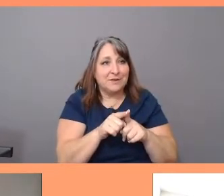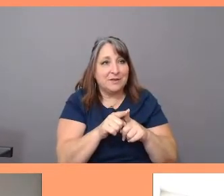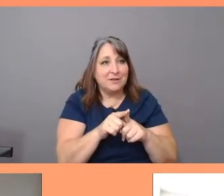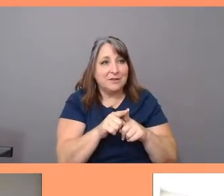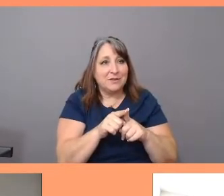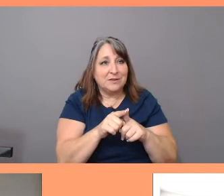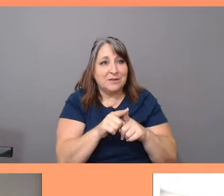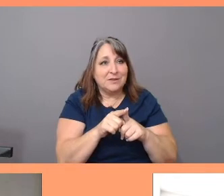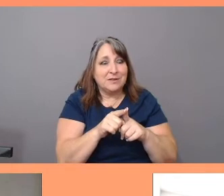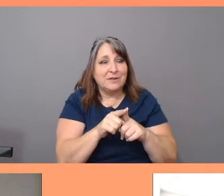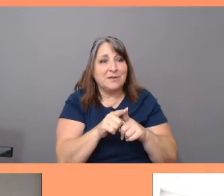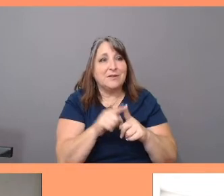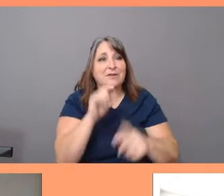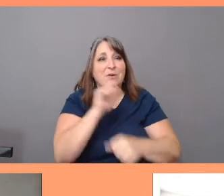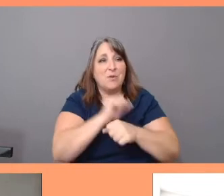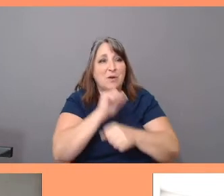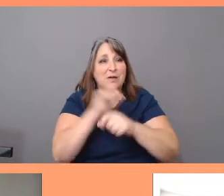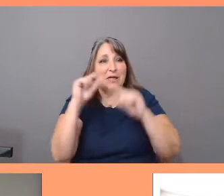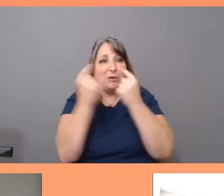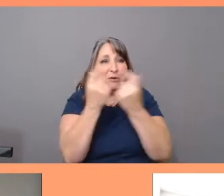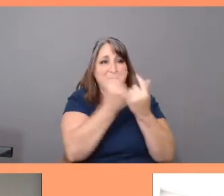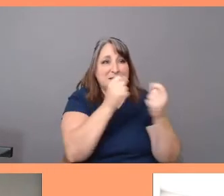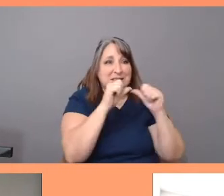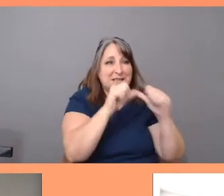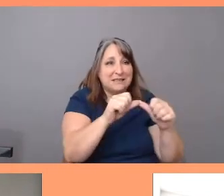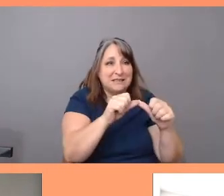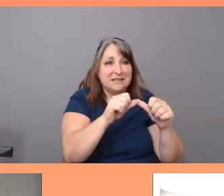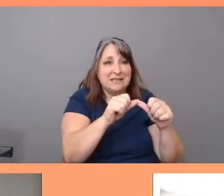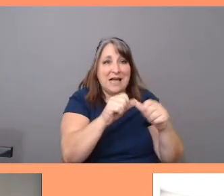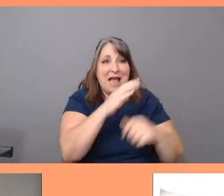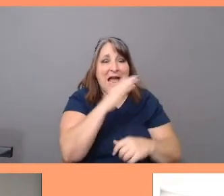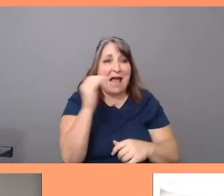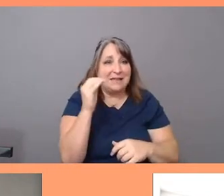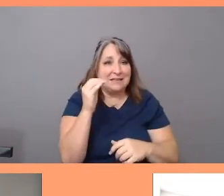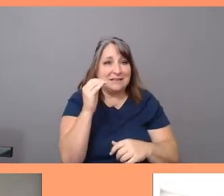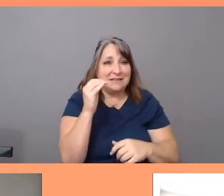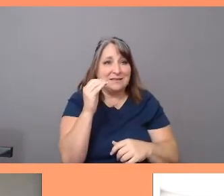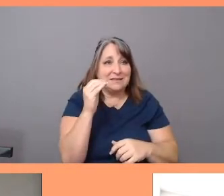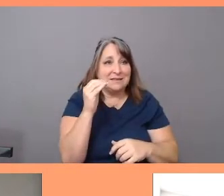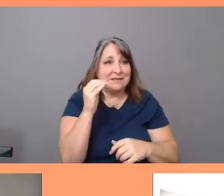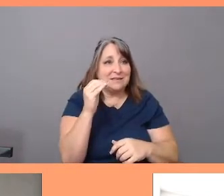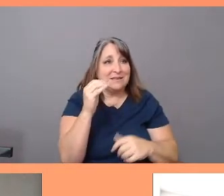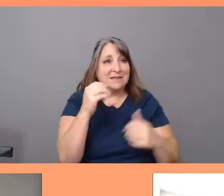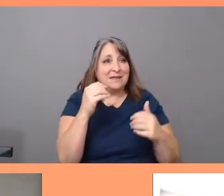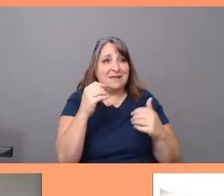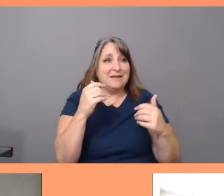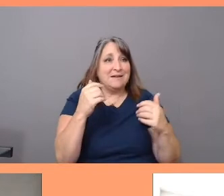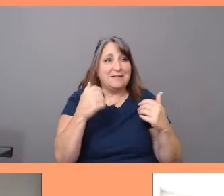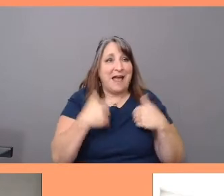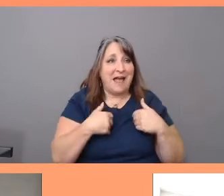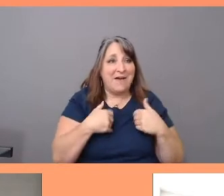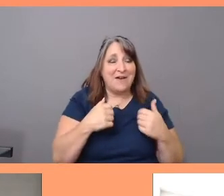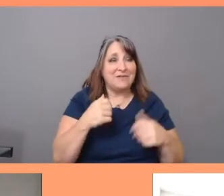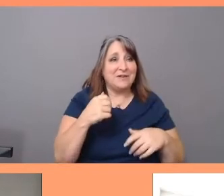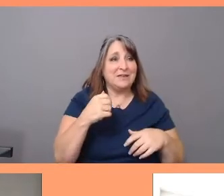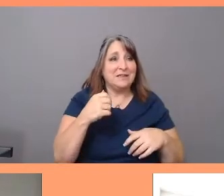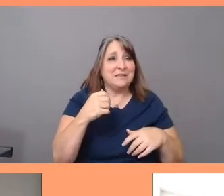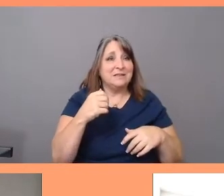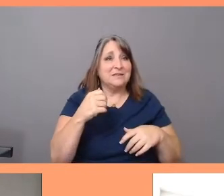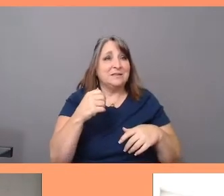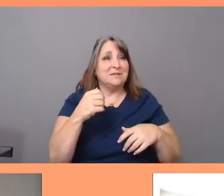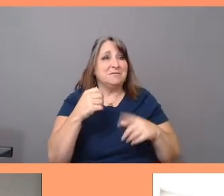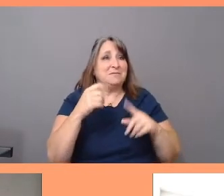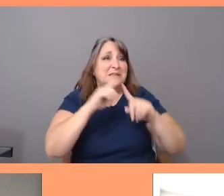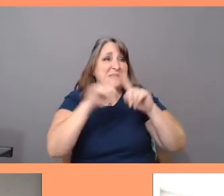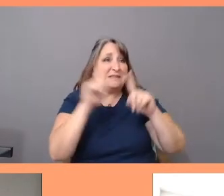groups have talked a lot about the need for more transparency and accountability in our field, particularly into